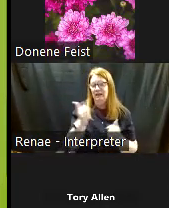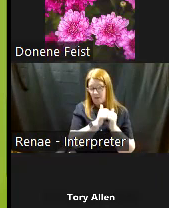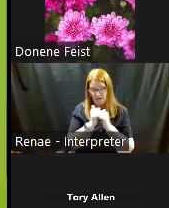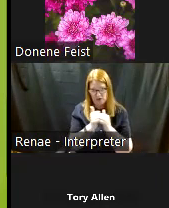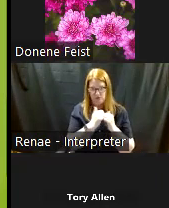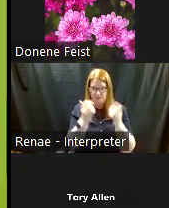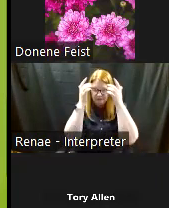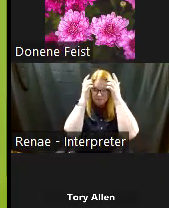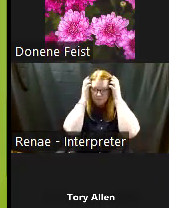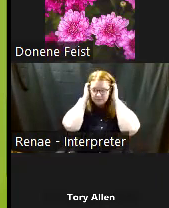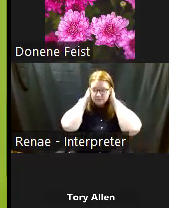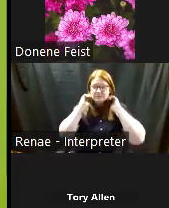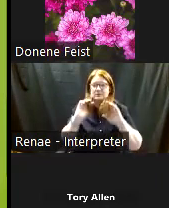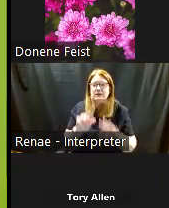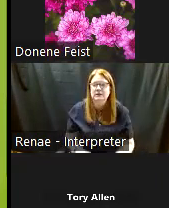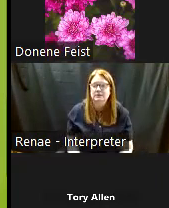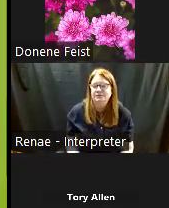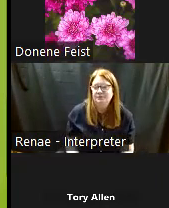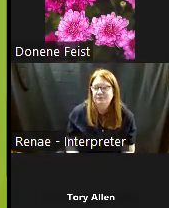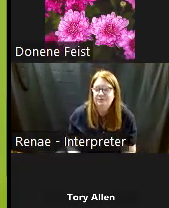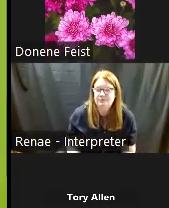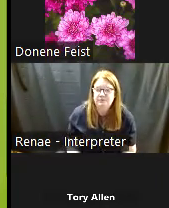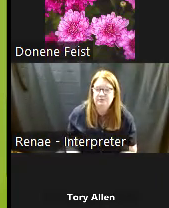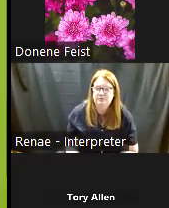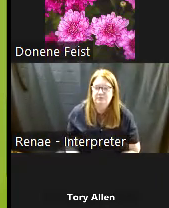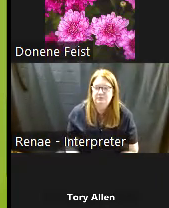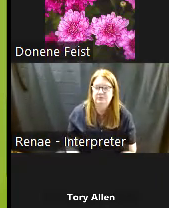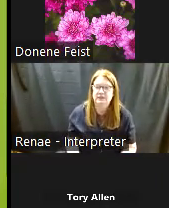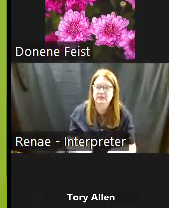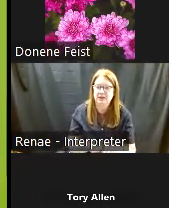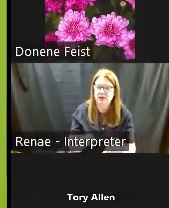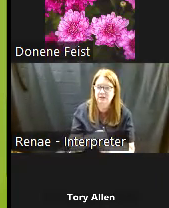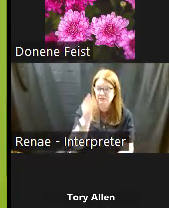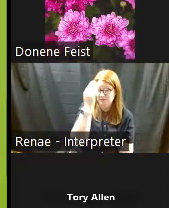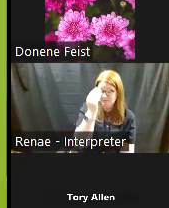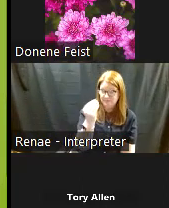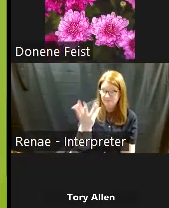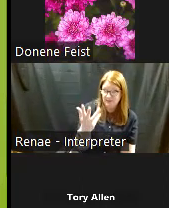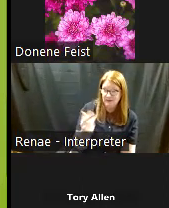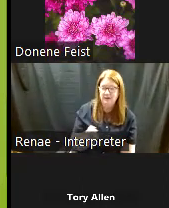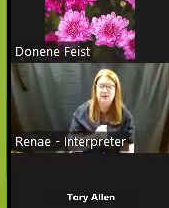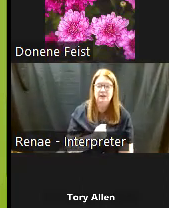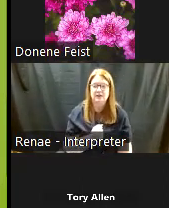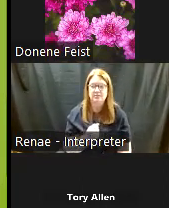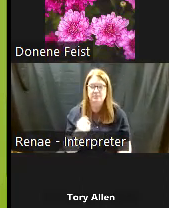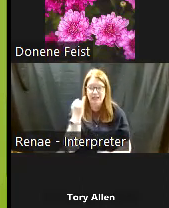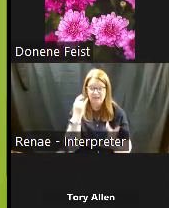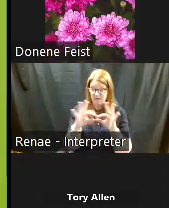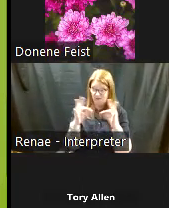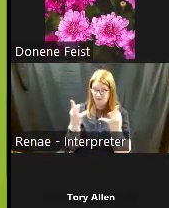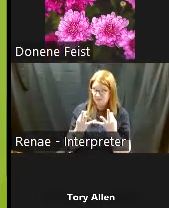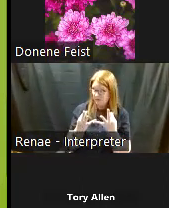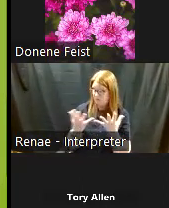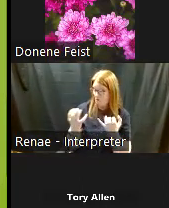between. And then I also like to just throw it out there that, if a family is pursuing sign language,